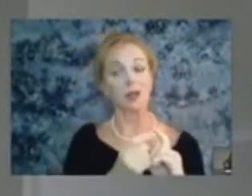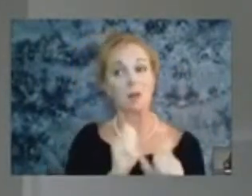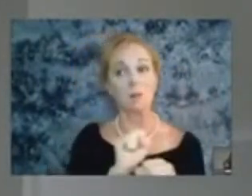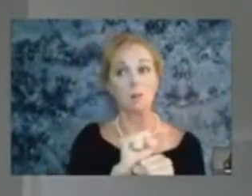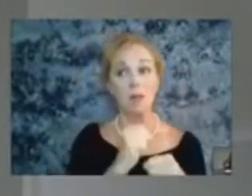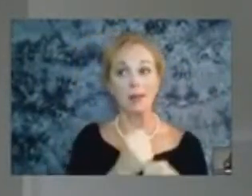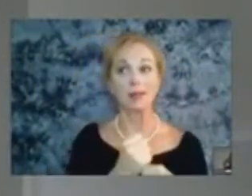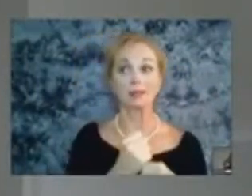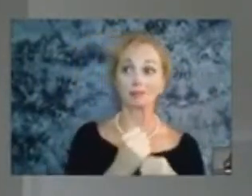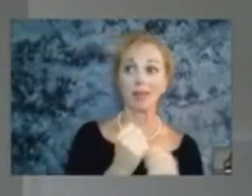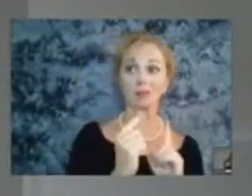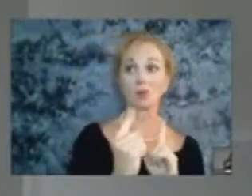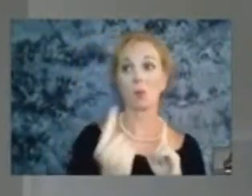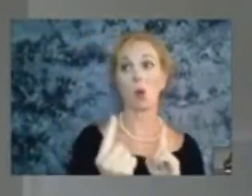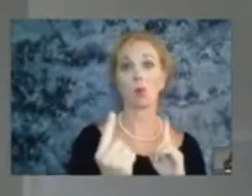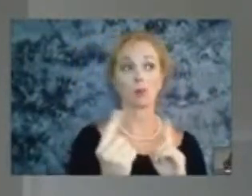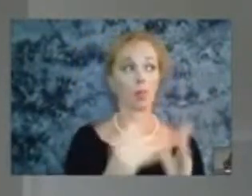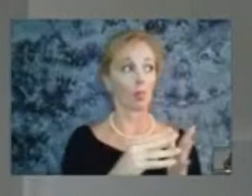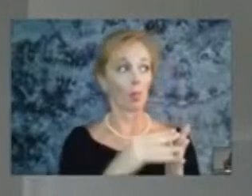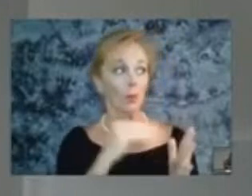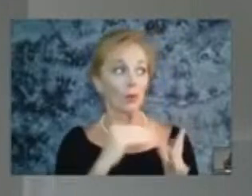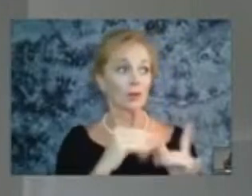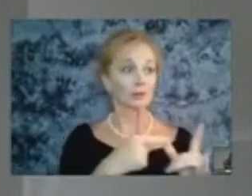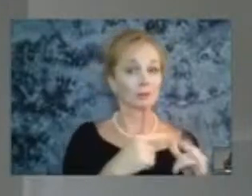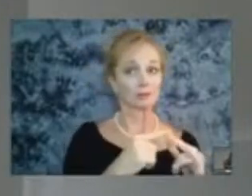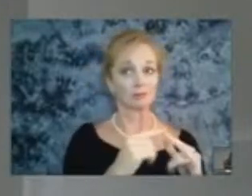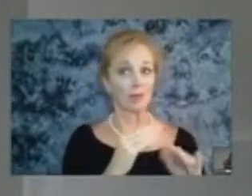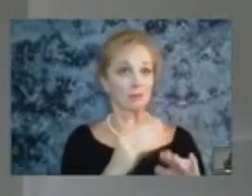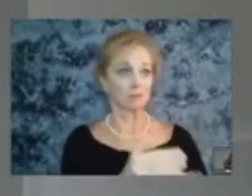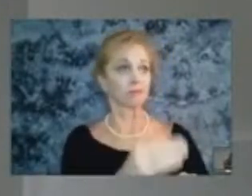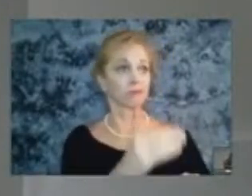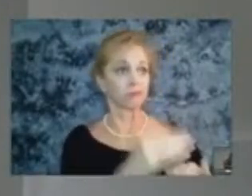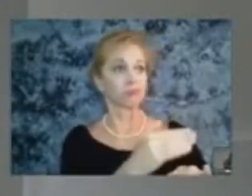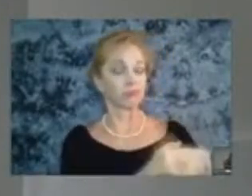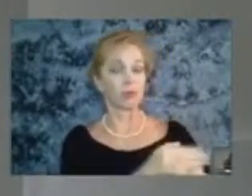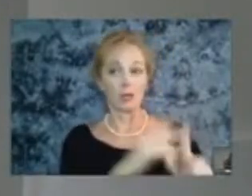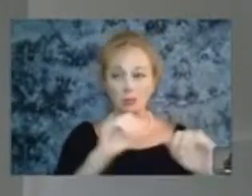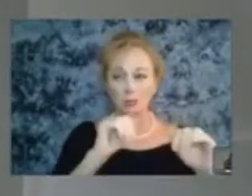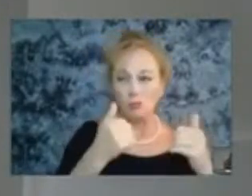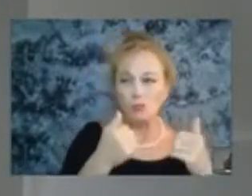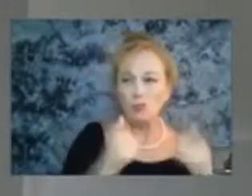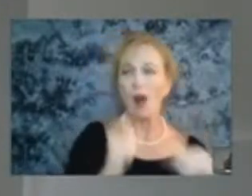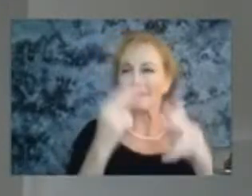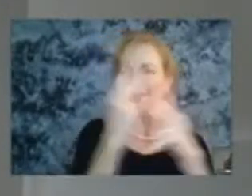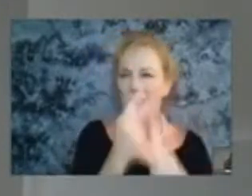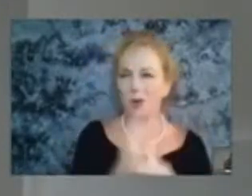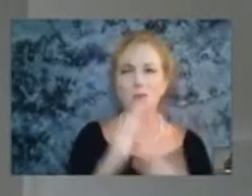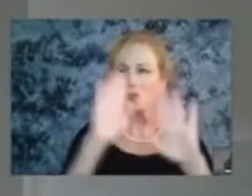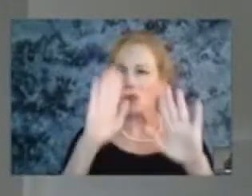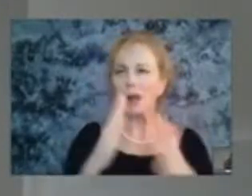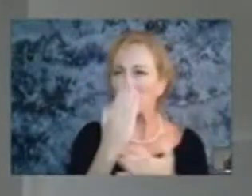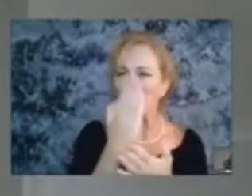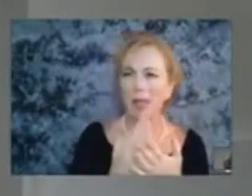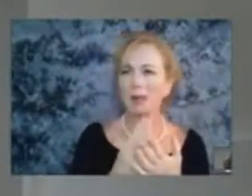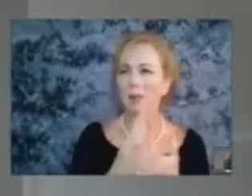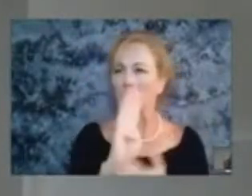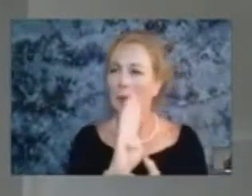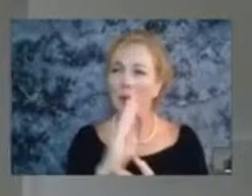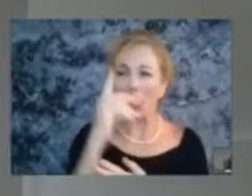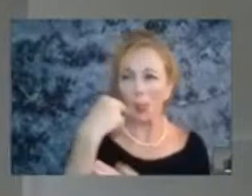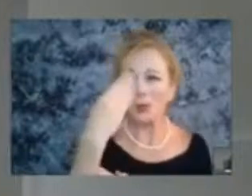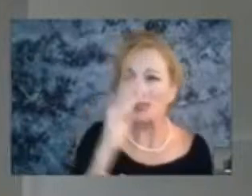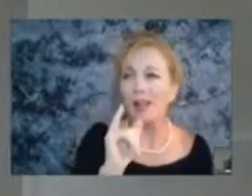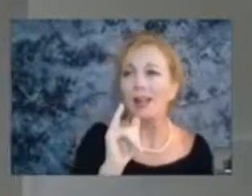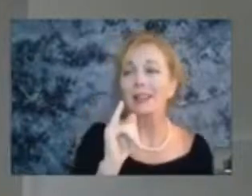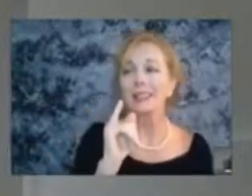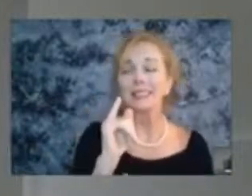can, taking that feedback, moving forward, and trying to figure out what a great Plan B looks like at the same time. So it's a